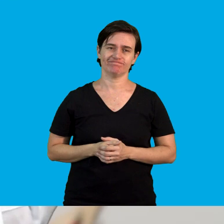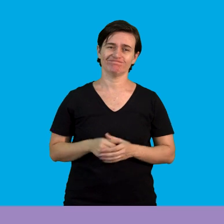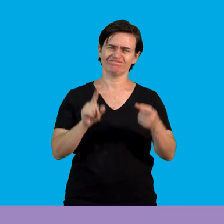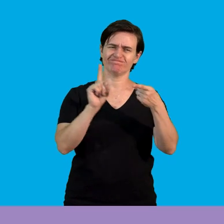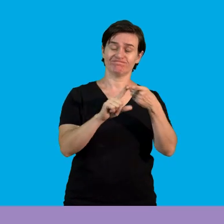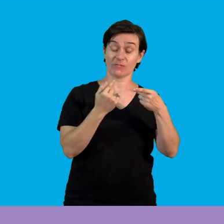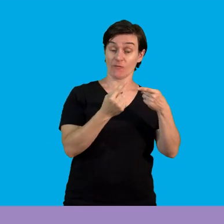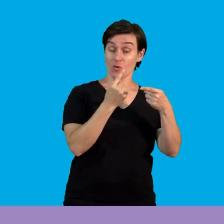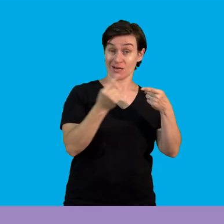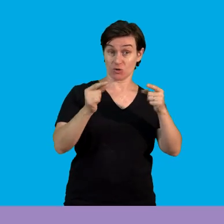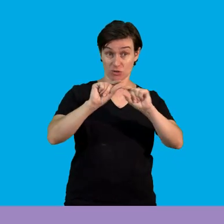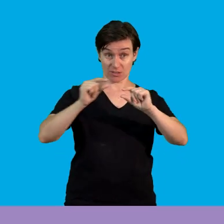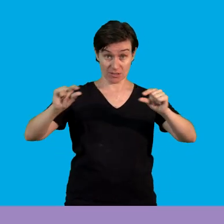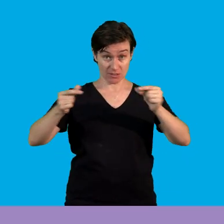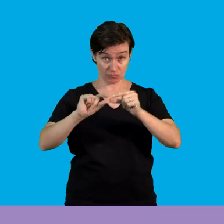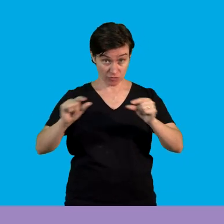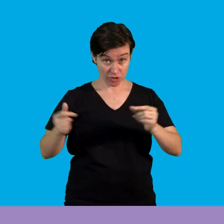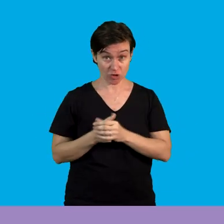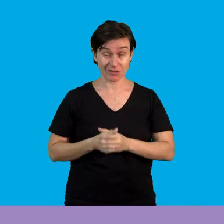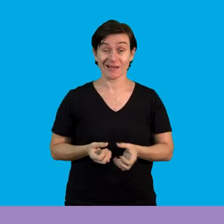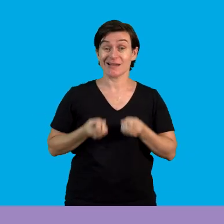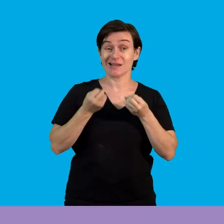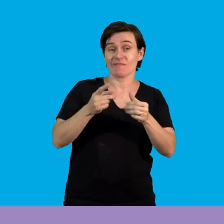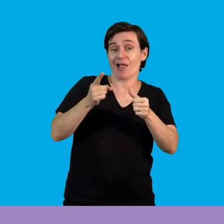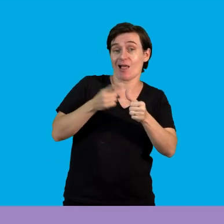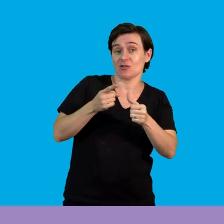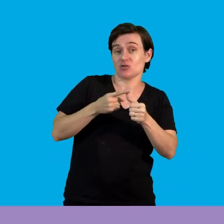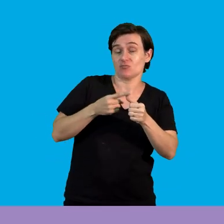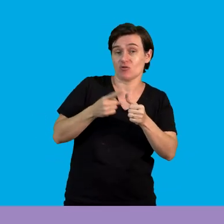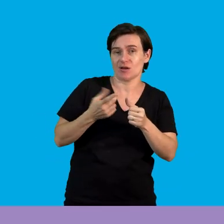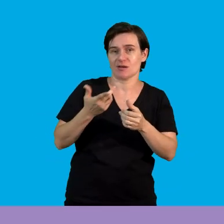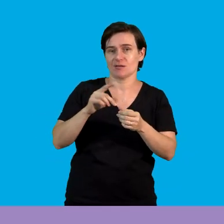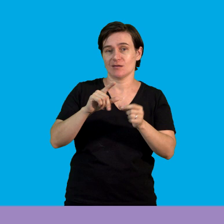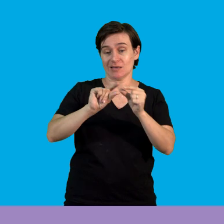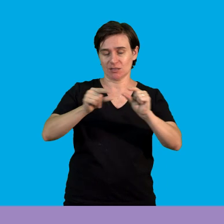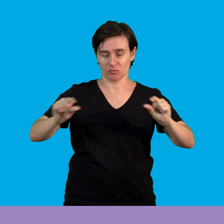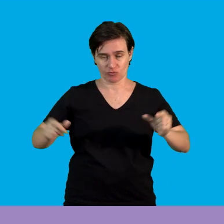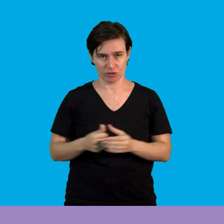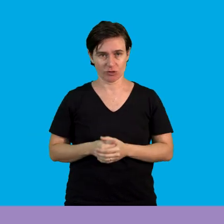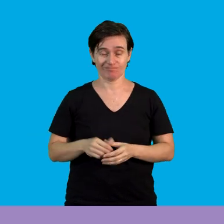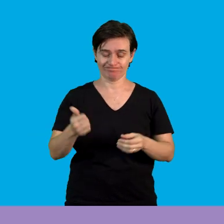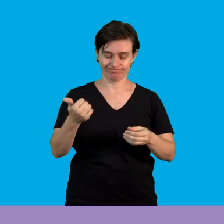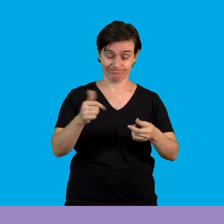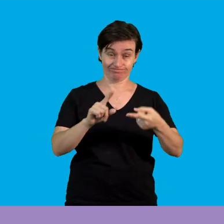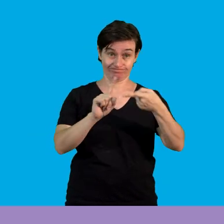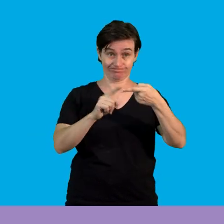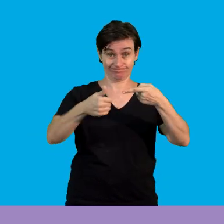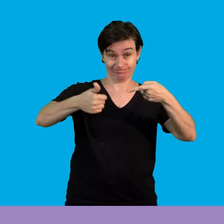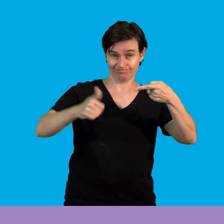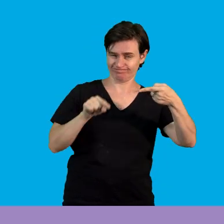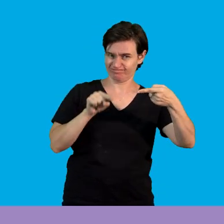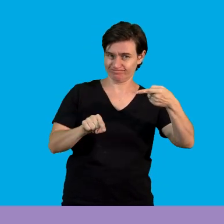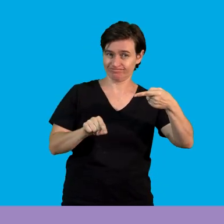is, for each of the following expressions, give the algebraic expression, and the first one